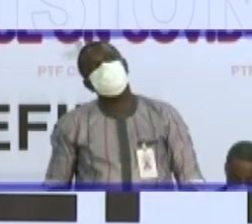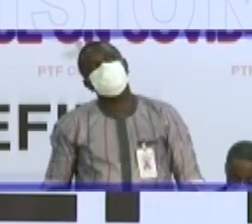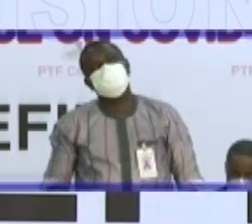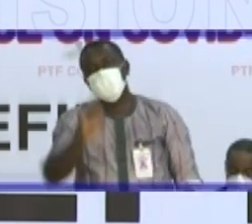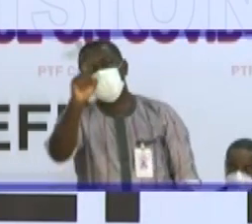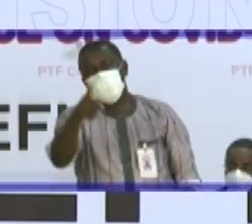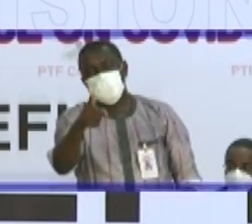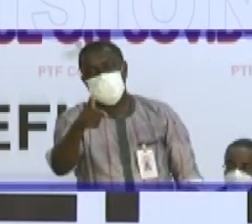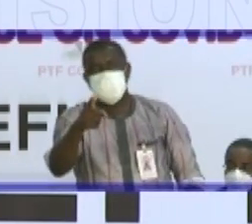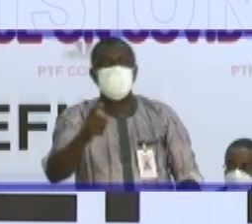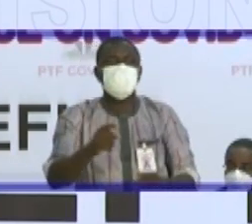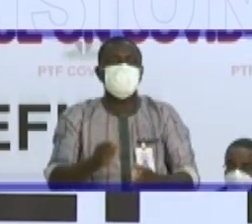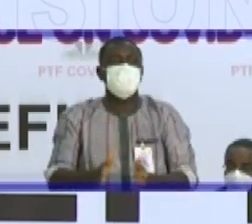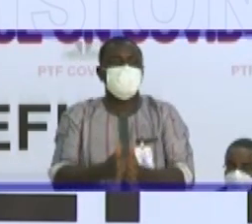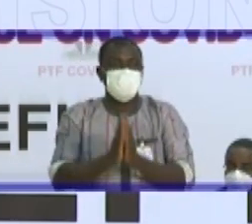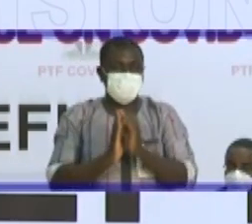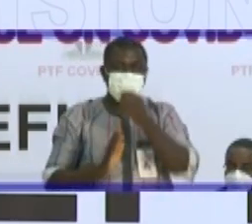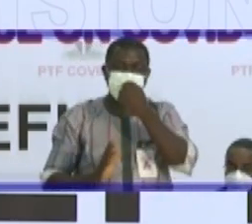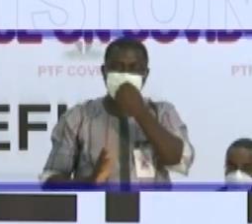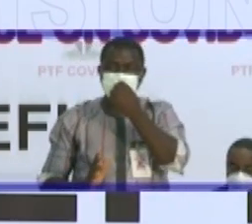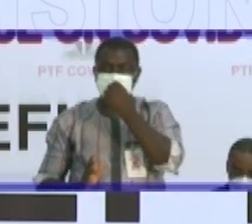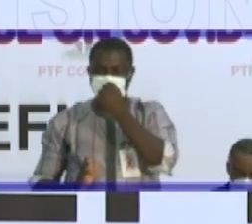question asked in respect of